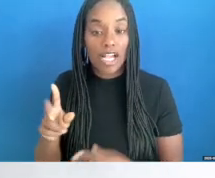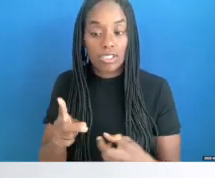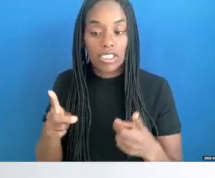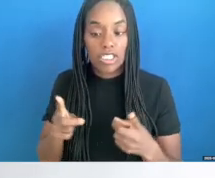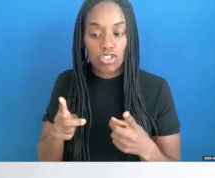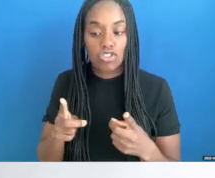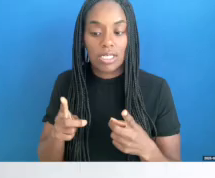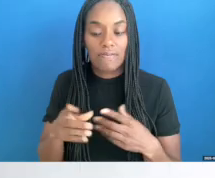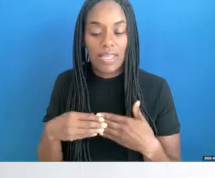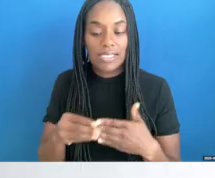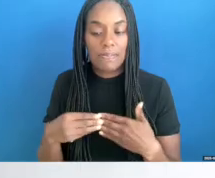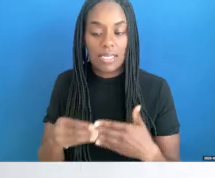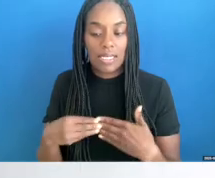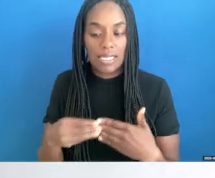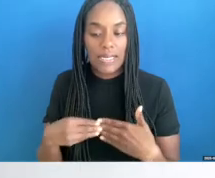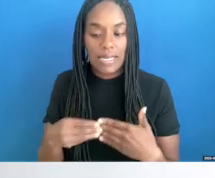for the implementing air districts.